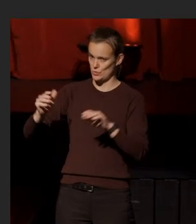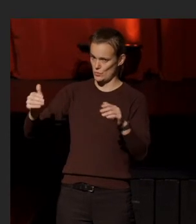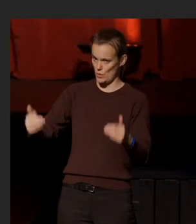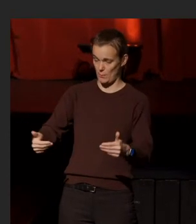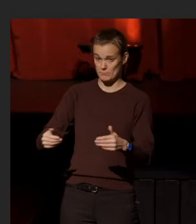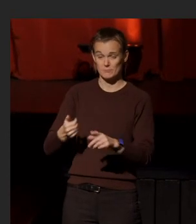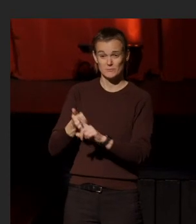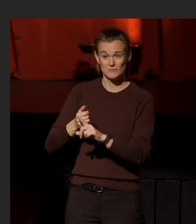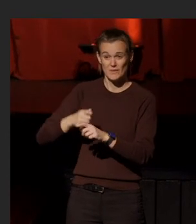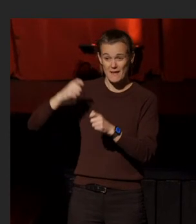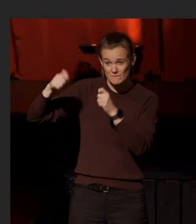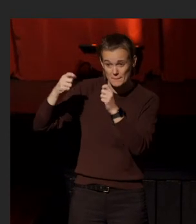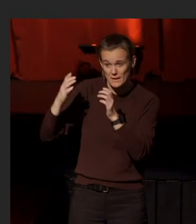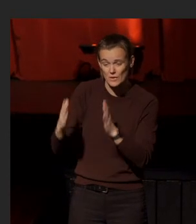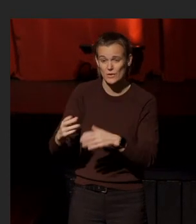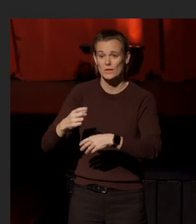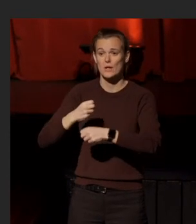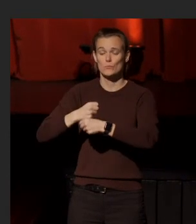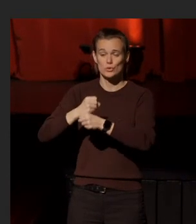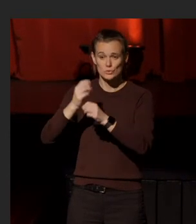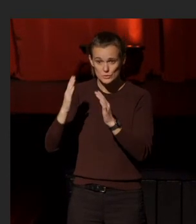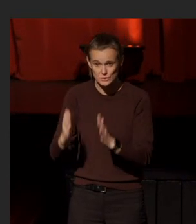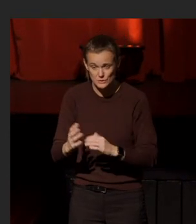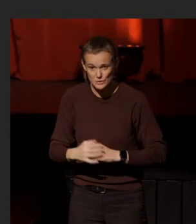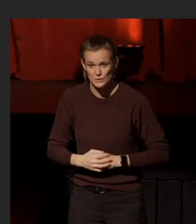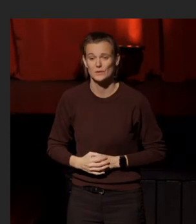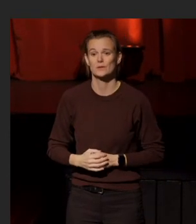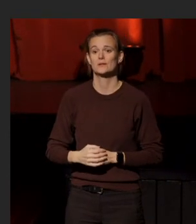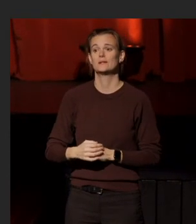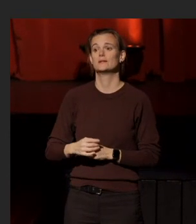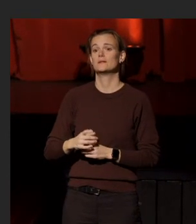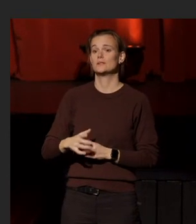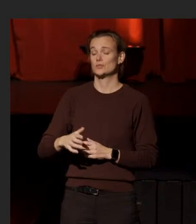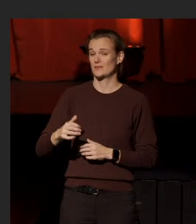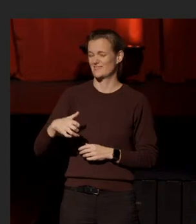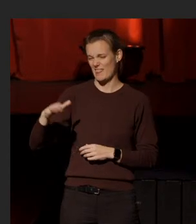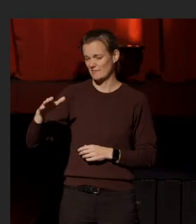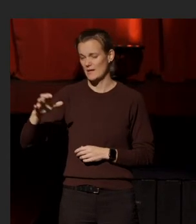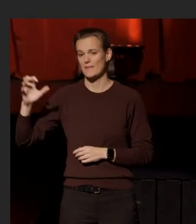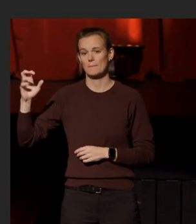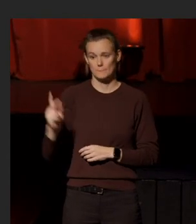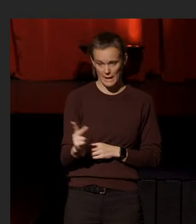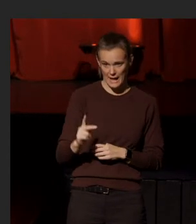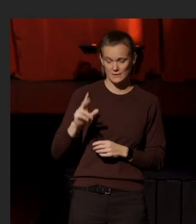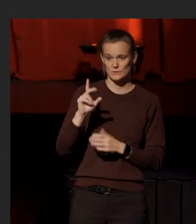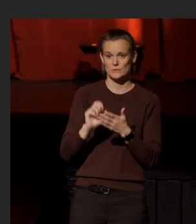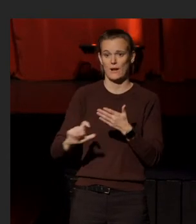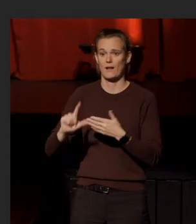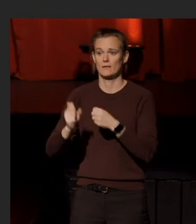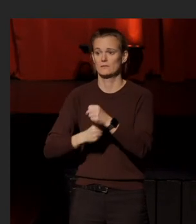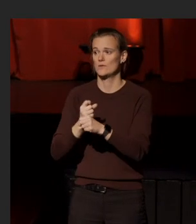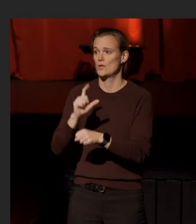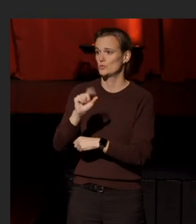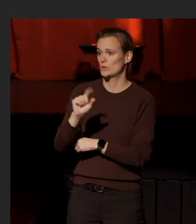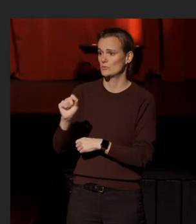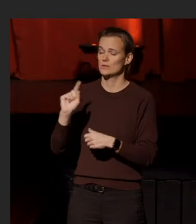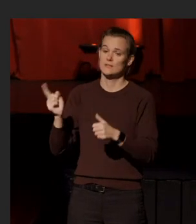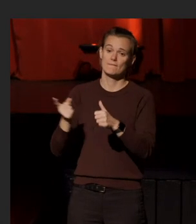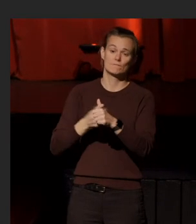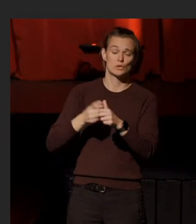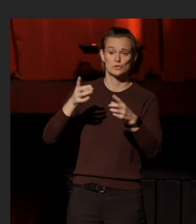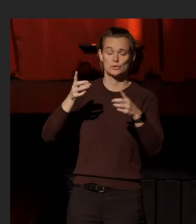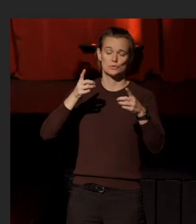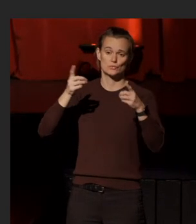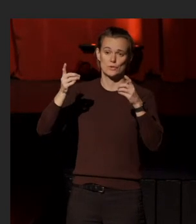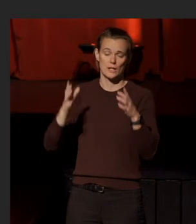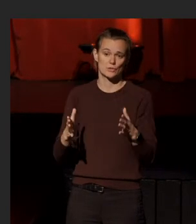filmmaker and producer, Catherine was welcomed back to Dell in 2020 as the university's first director of Indigenous community